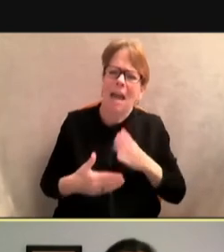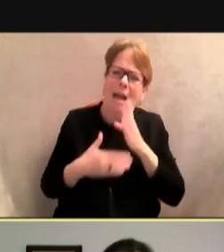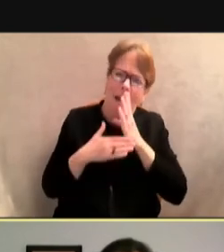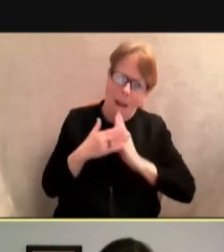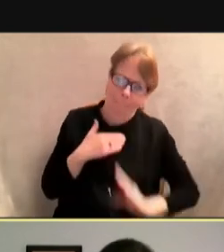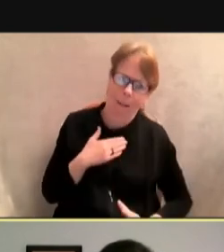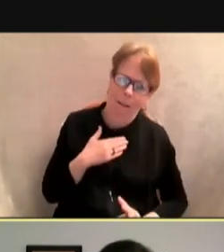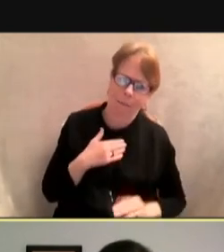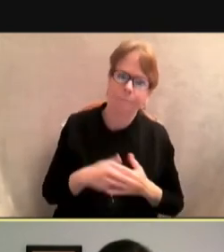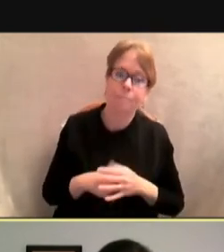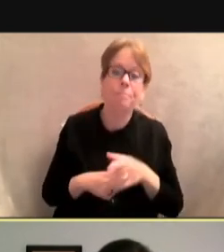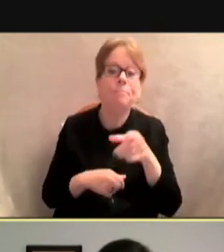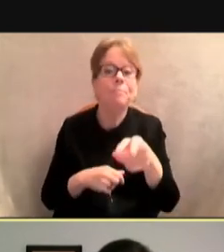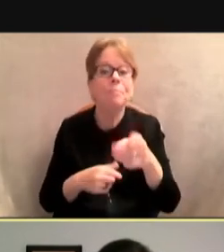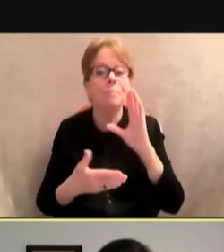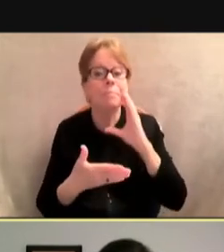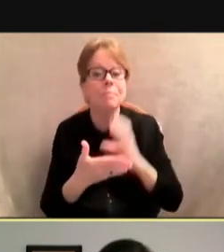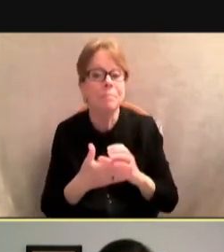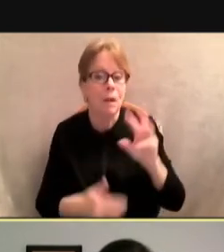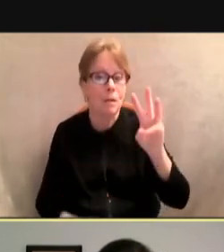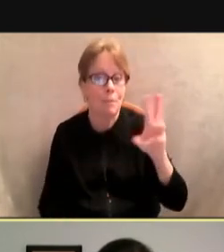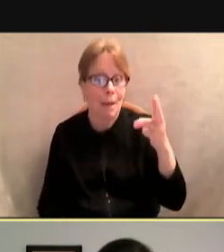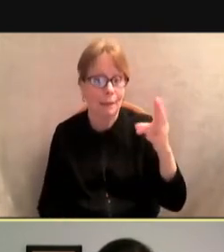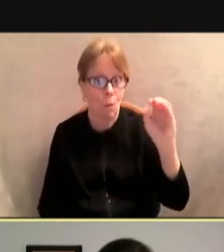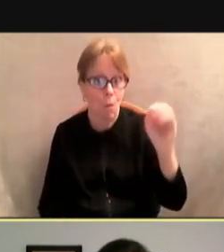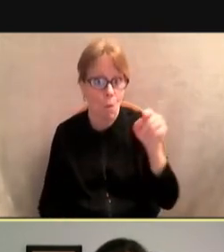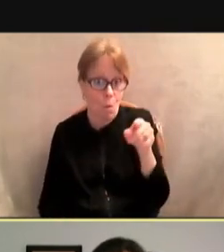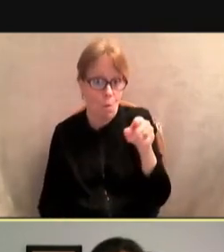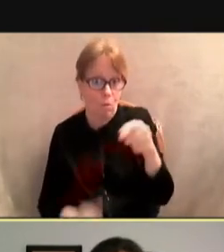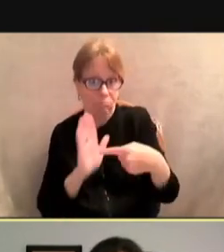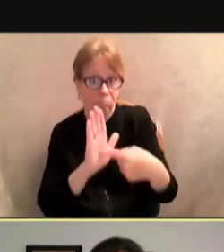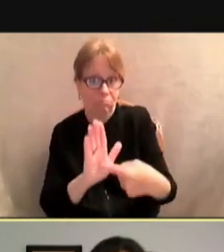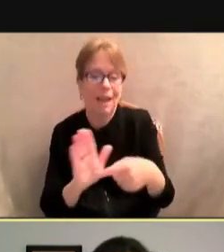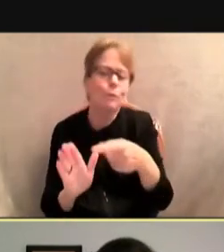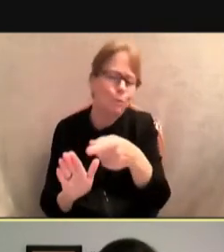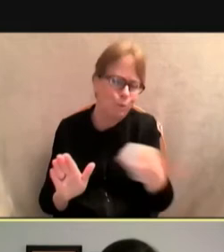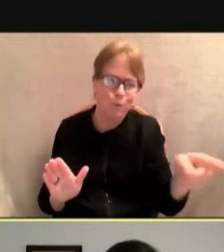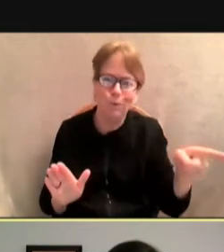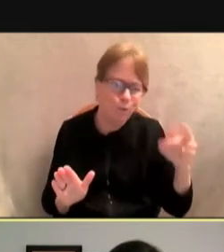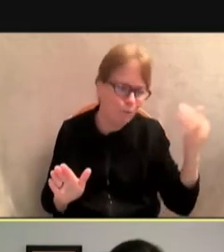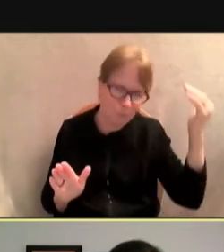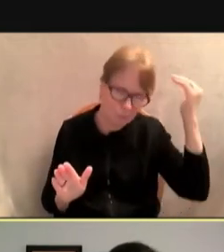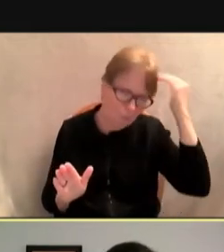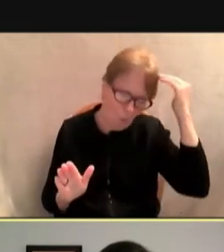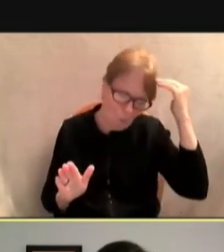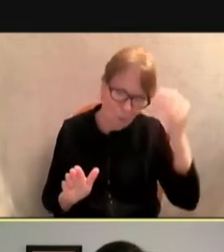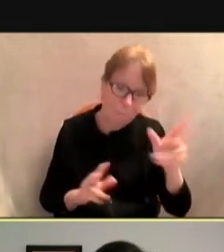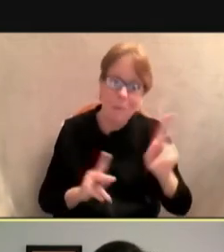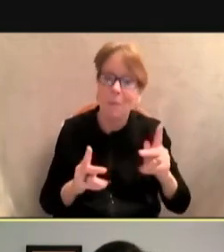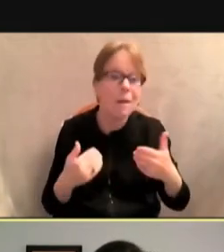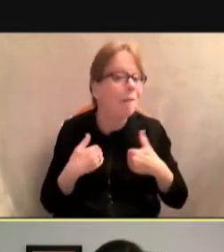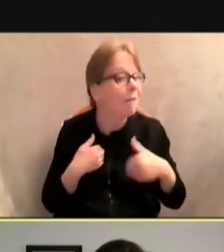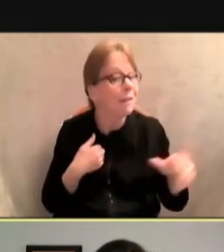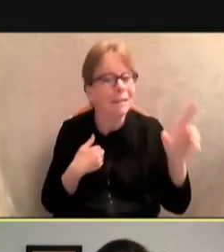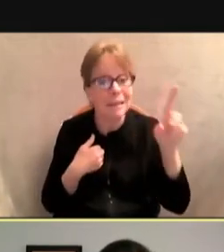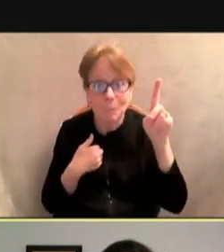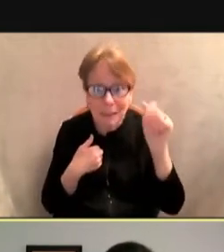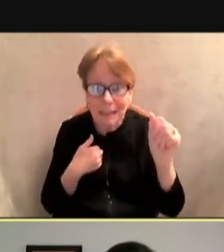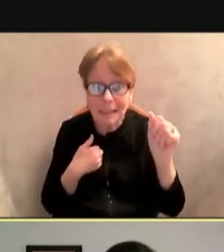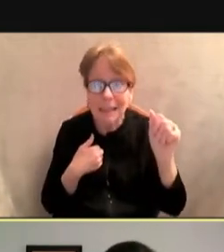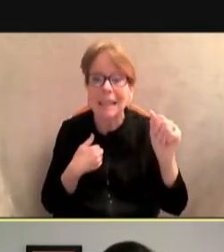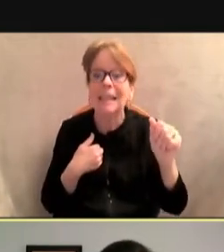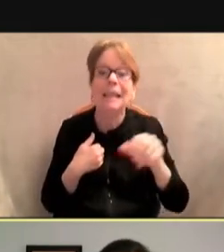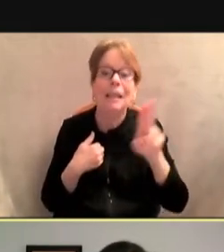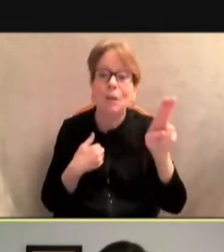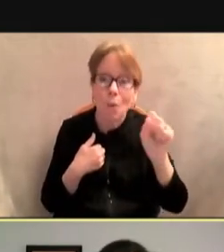As this graphic from the World Health Organization shows, and as this audience knows better than any other, people with disabilities, both in the United States